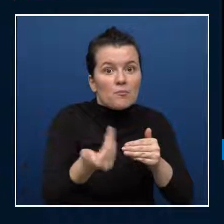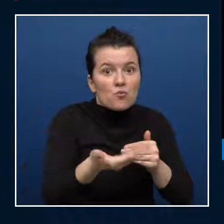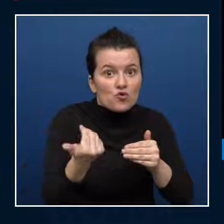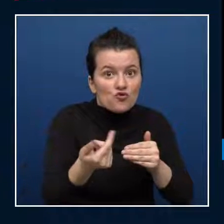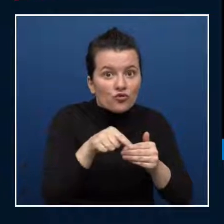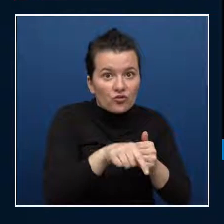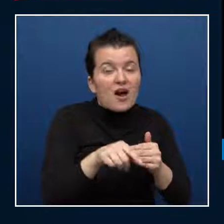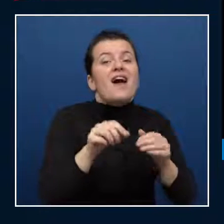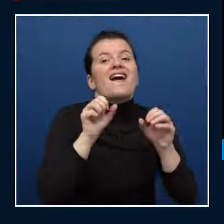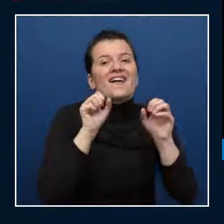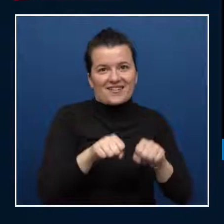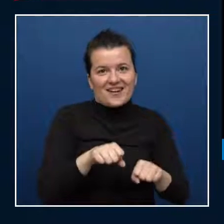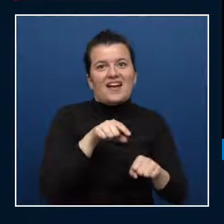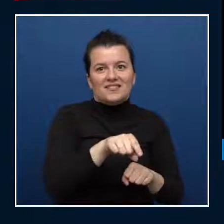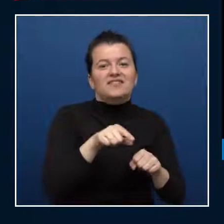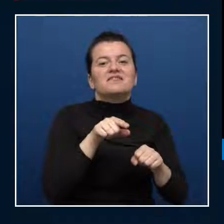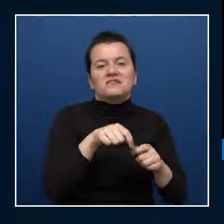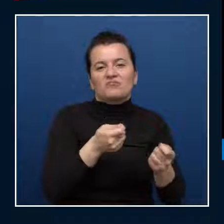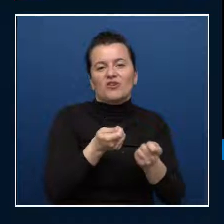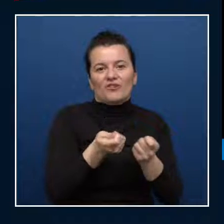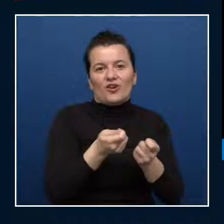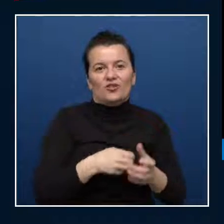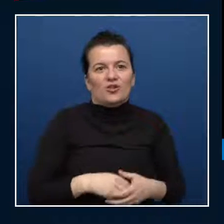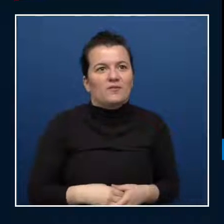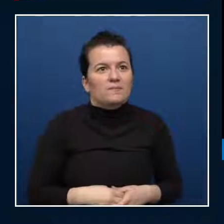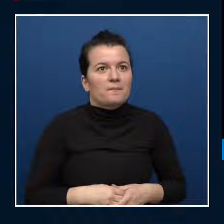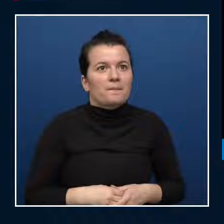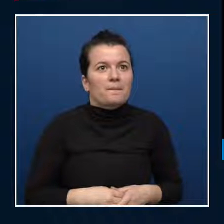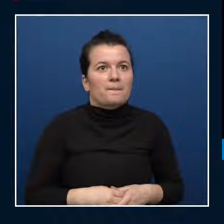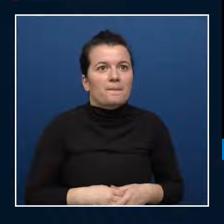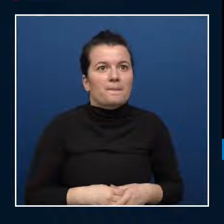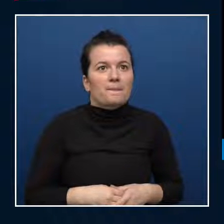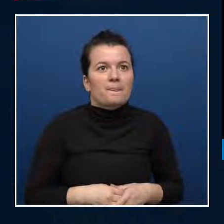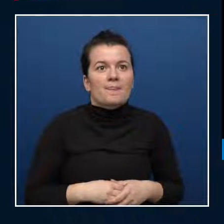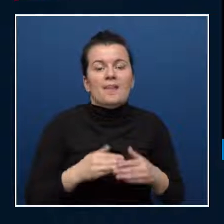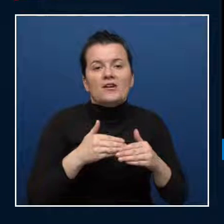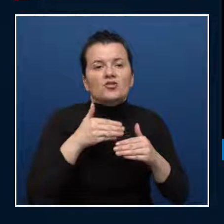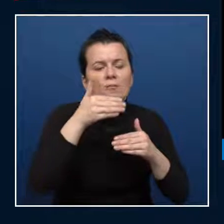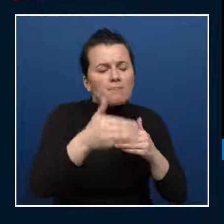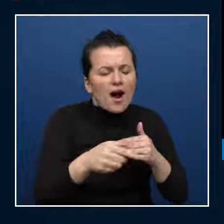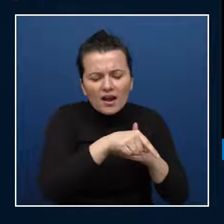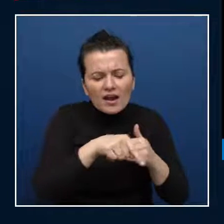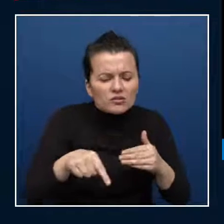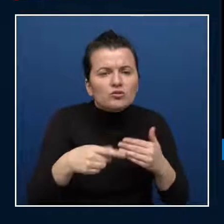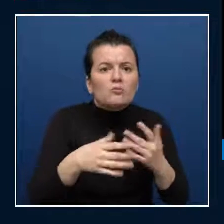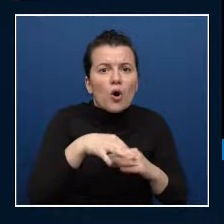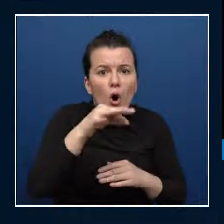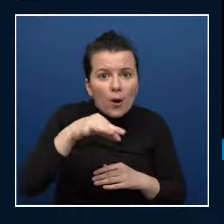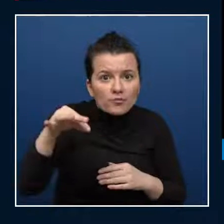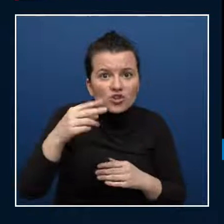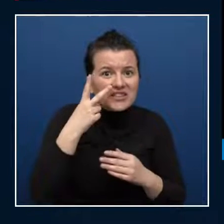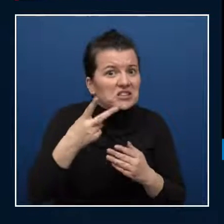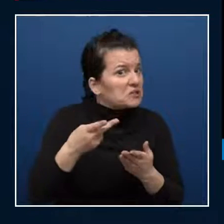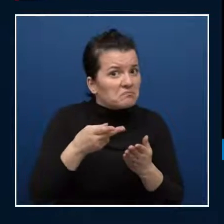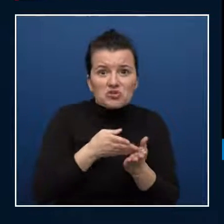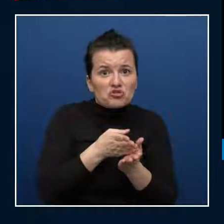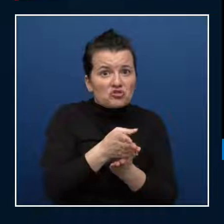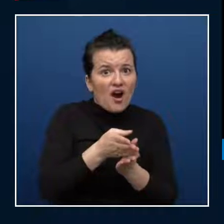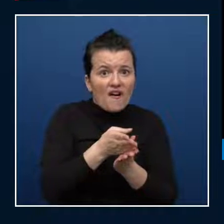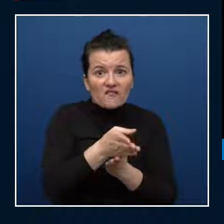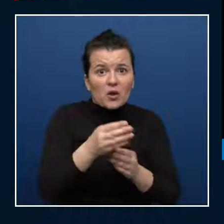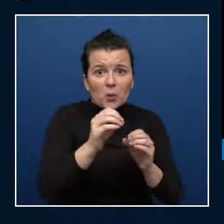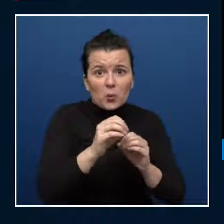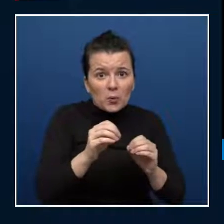that backend so that people are stopping hitting that backend option. And then once there's no traffic going to it, you can actually remove it